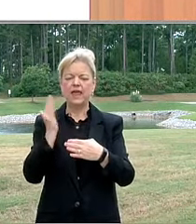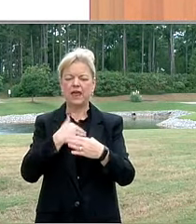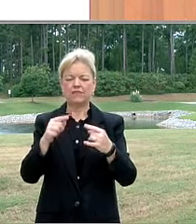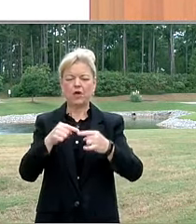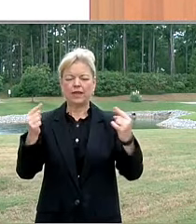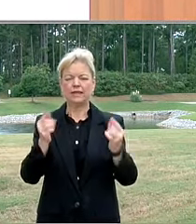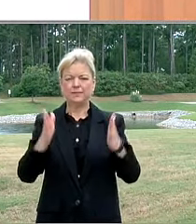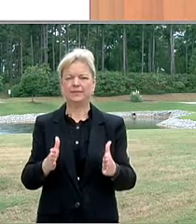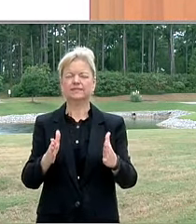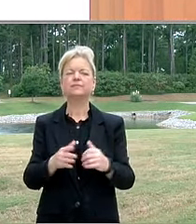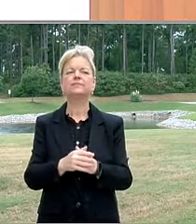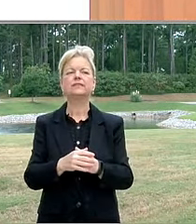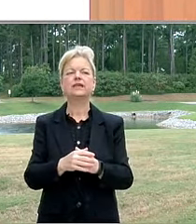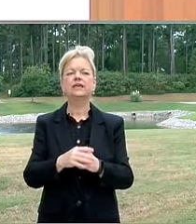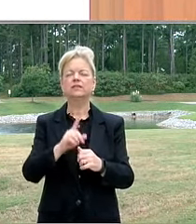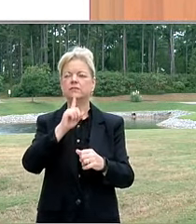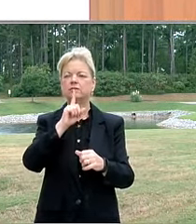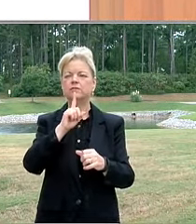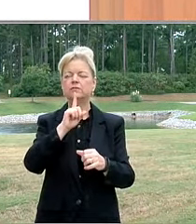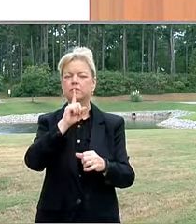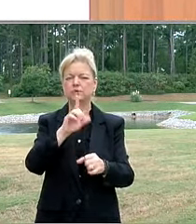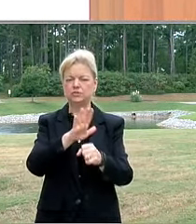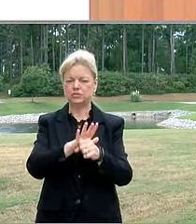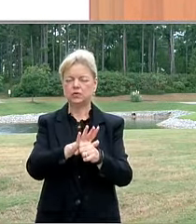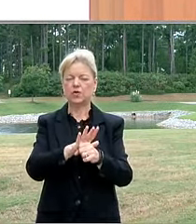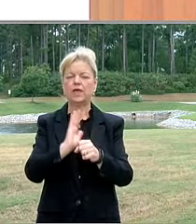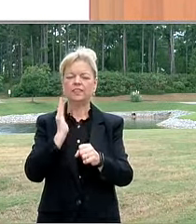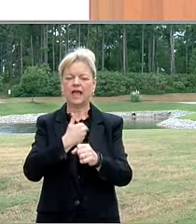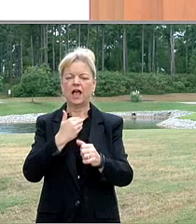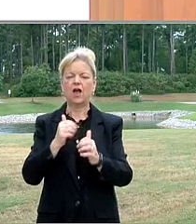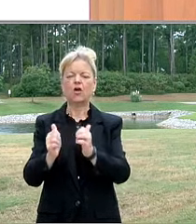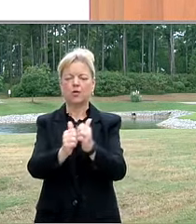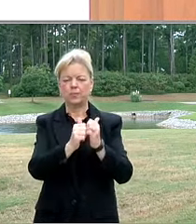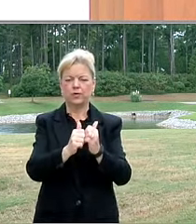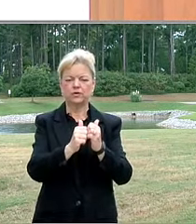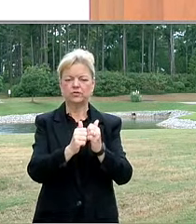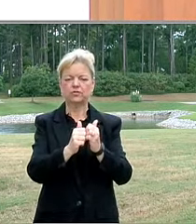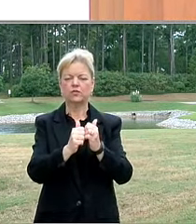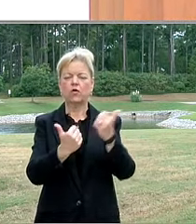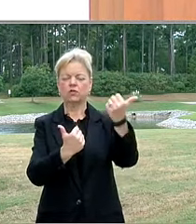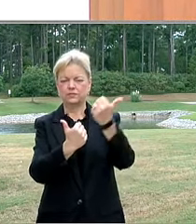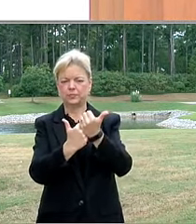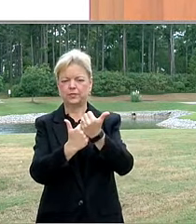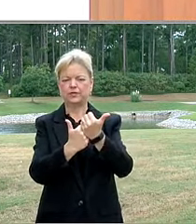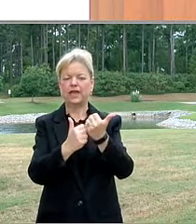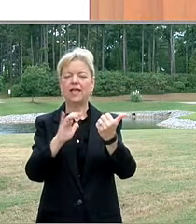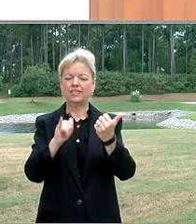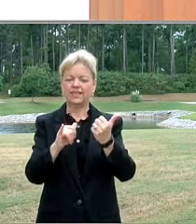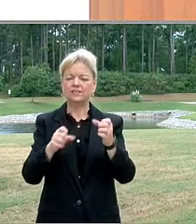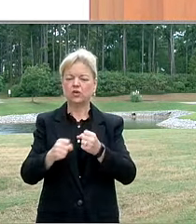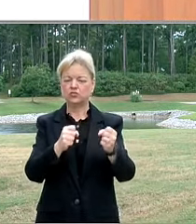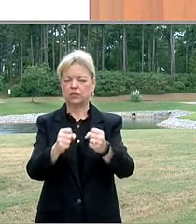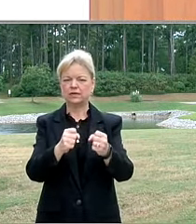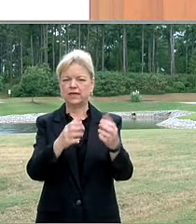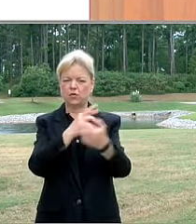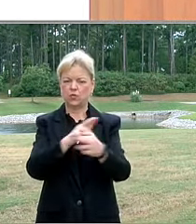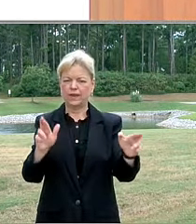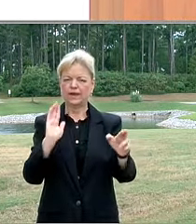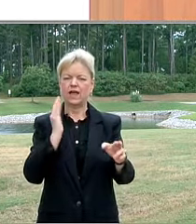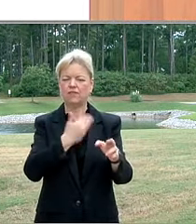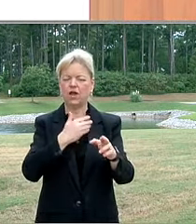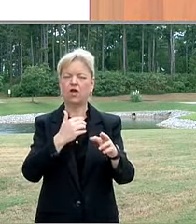adversaries. Ensuring the readiness of our international partners is also a key to ensuring the strategic readiness of our own